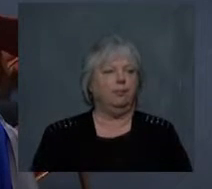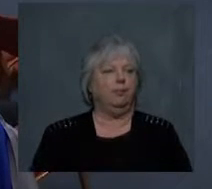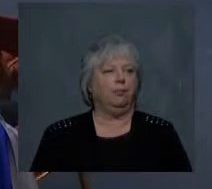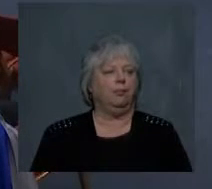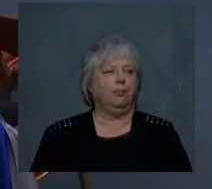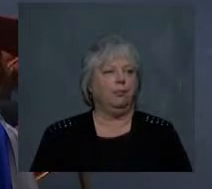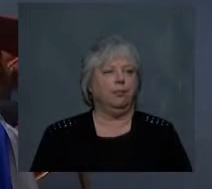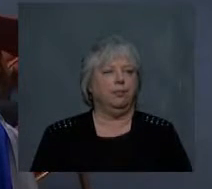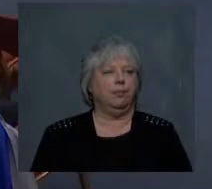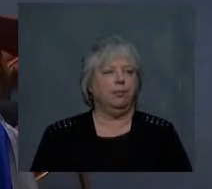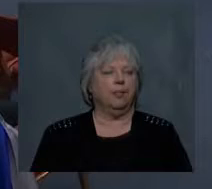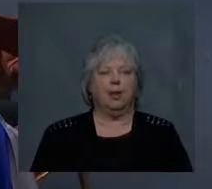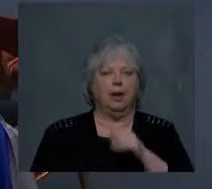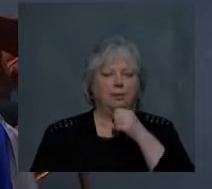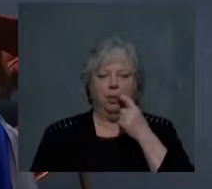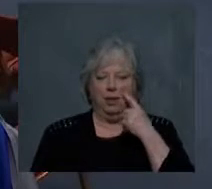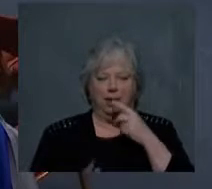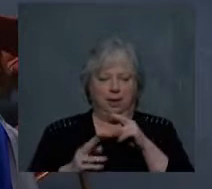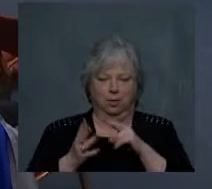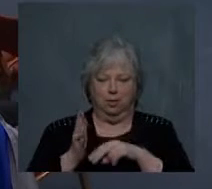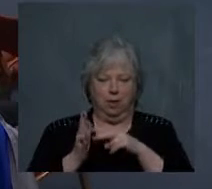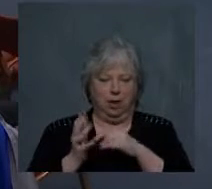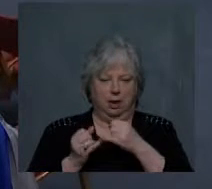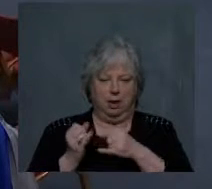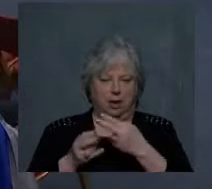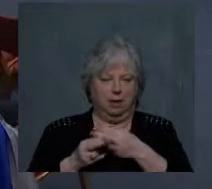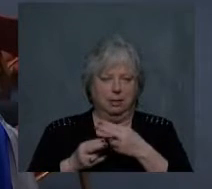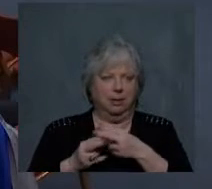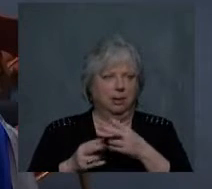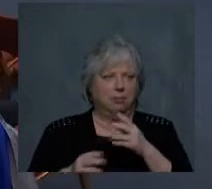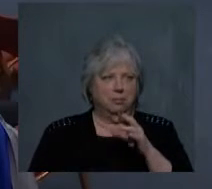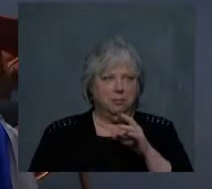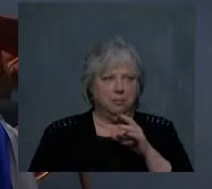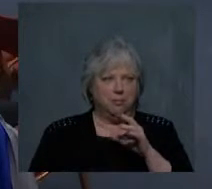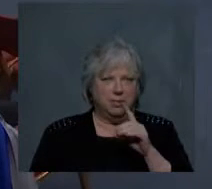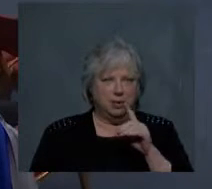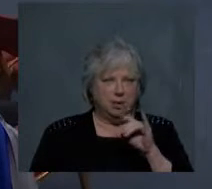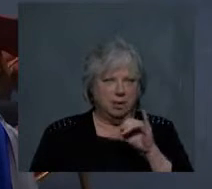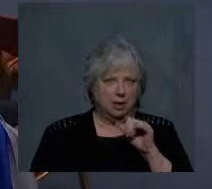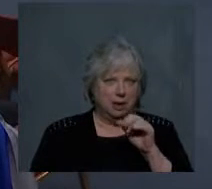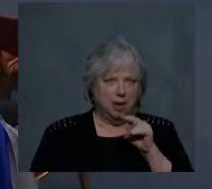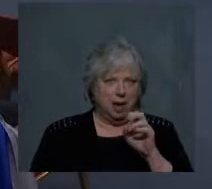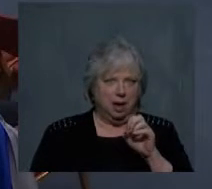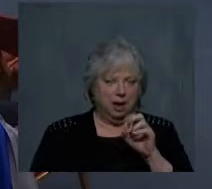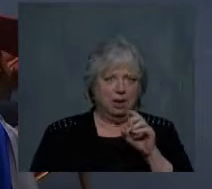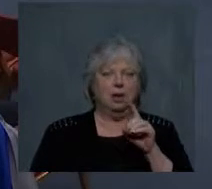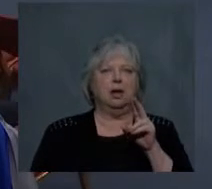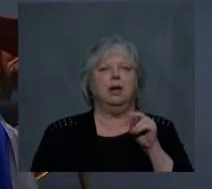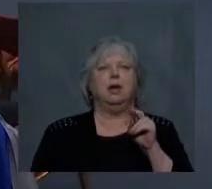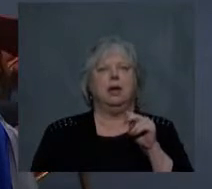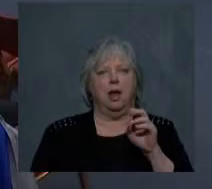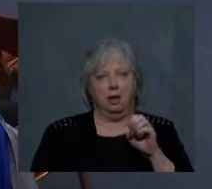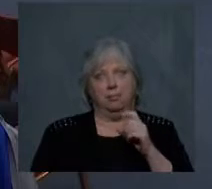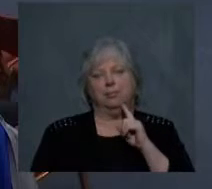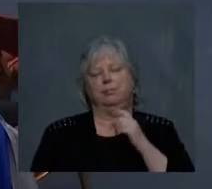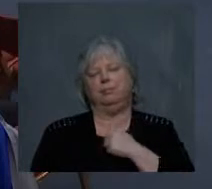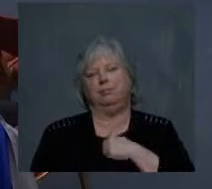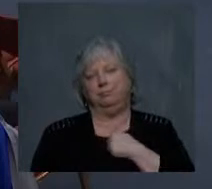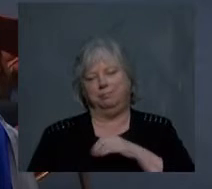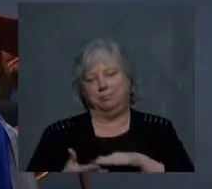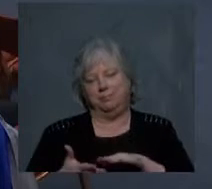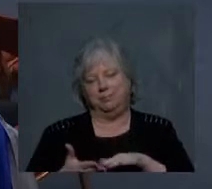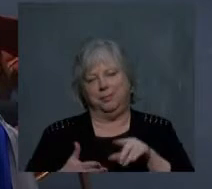Meg, I don't think I can read the last name. Meg. Diane? Dunn, I'm sorry. Excuse me.